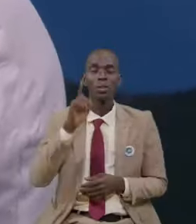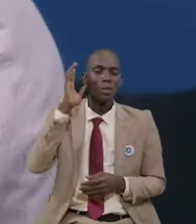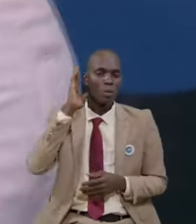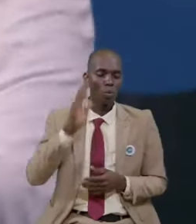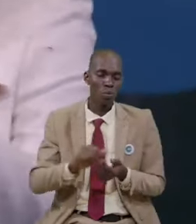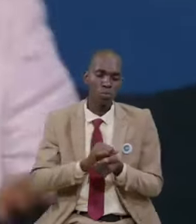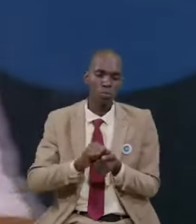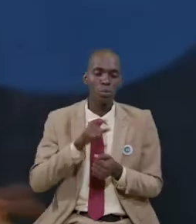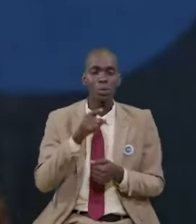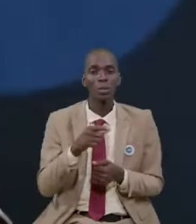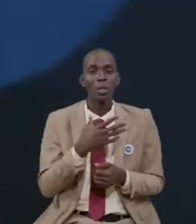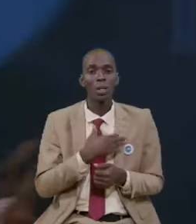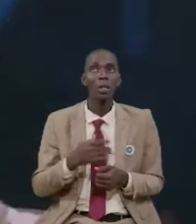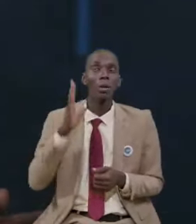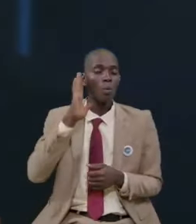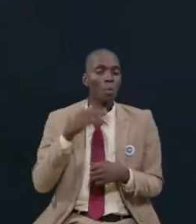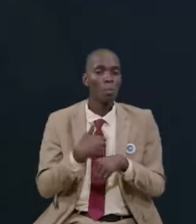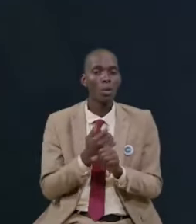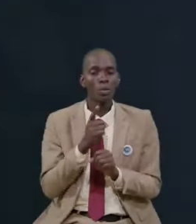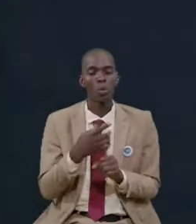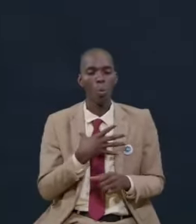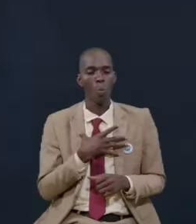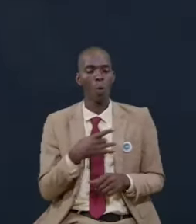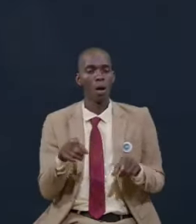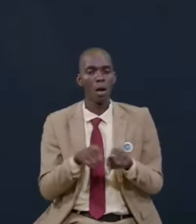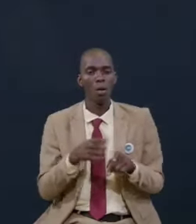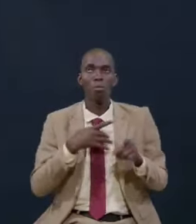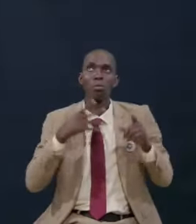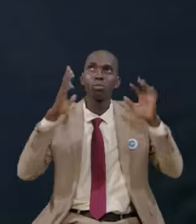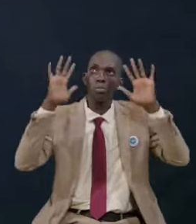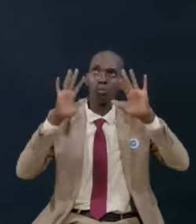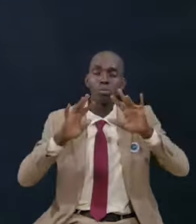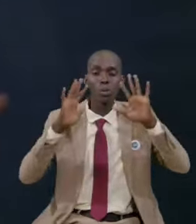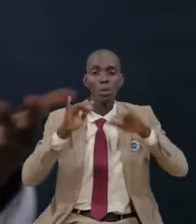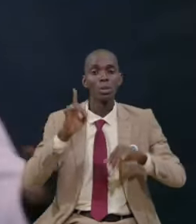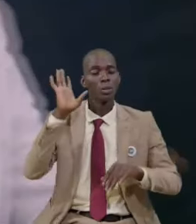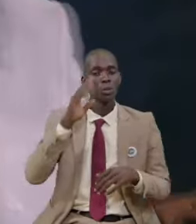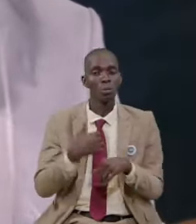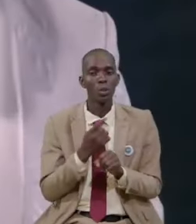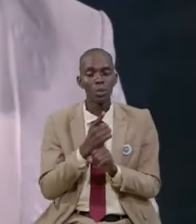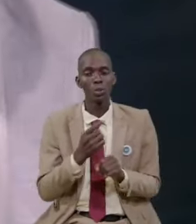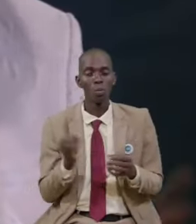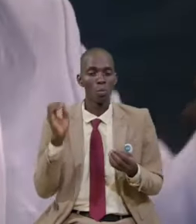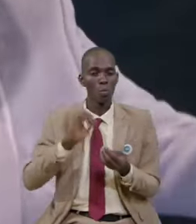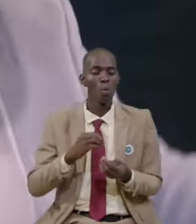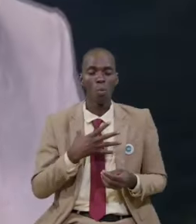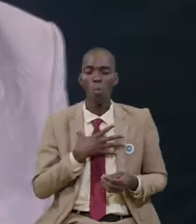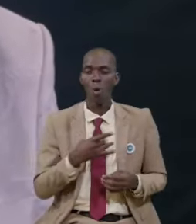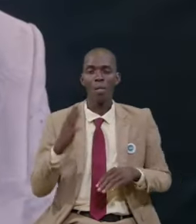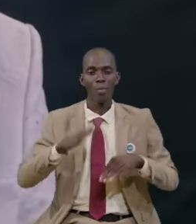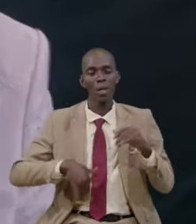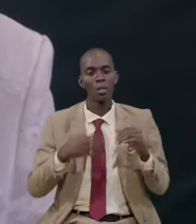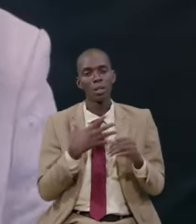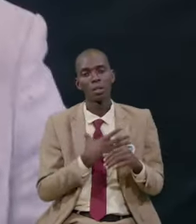white as snow. In fact, it'll make you whiter than snow. And the hope you have, the expectation